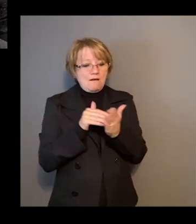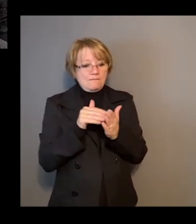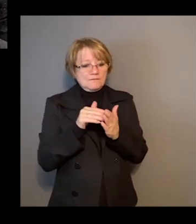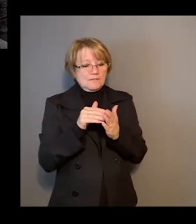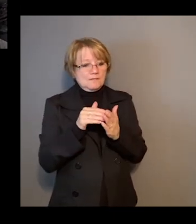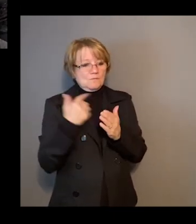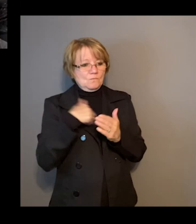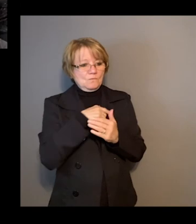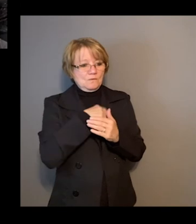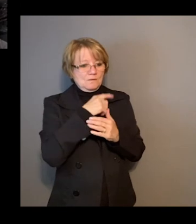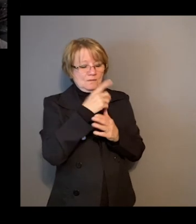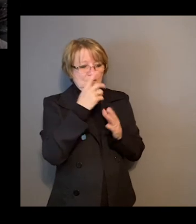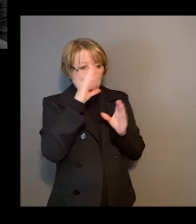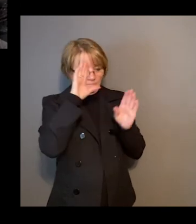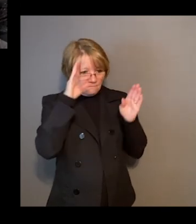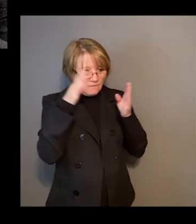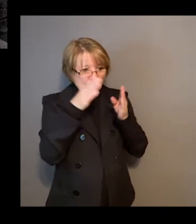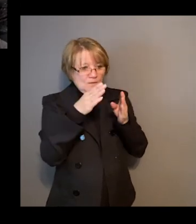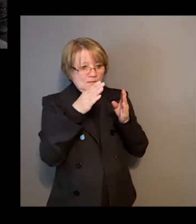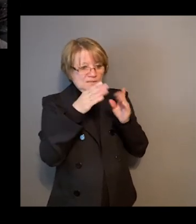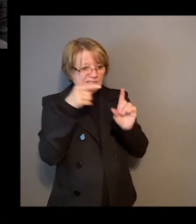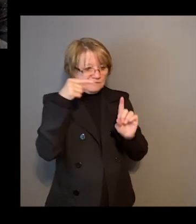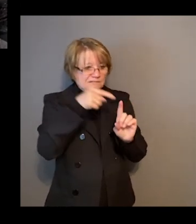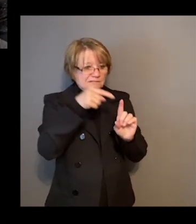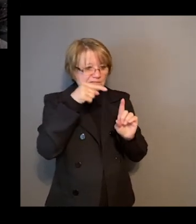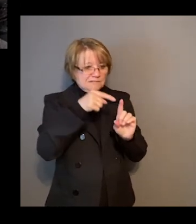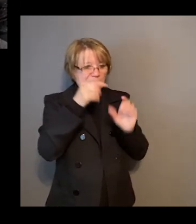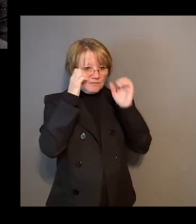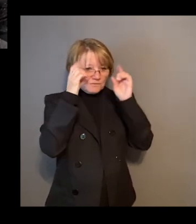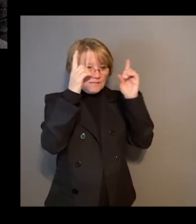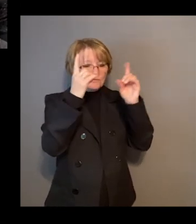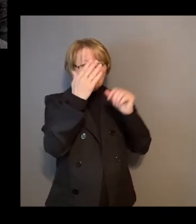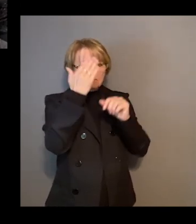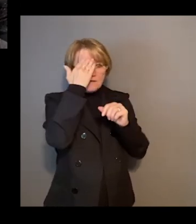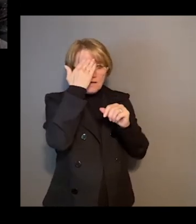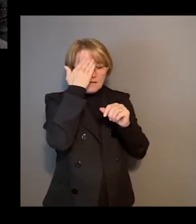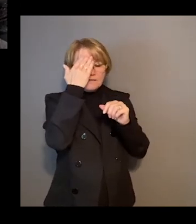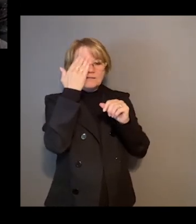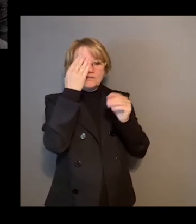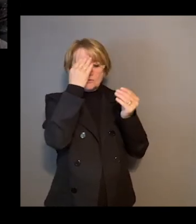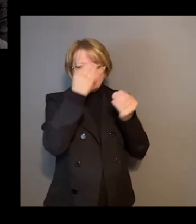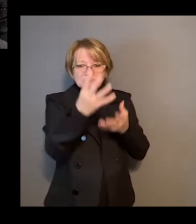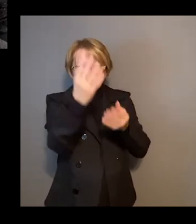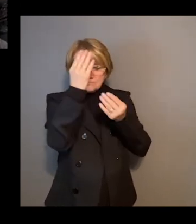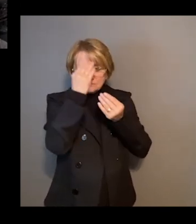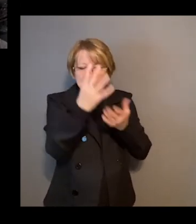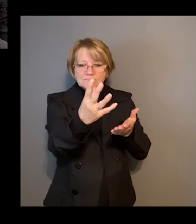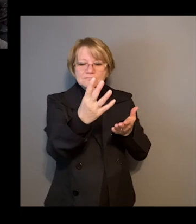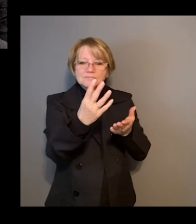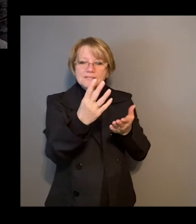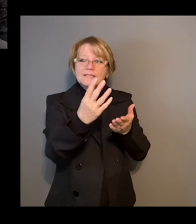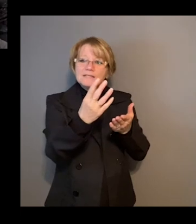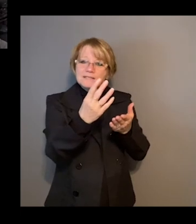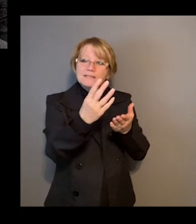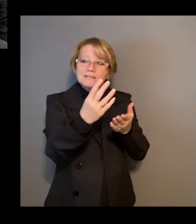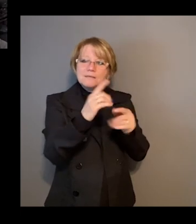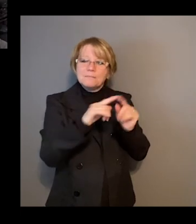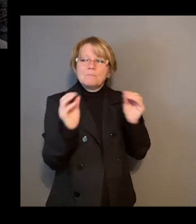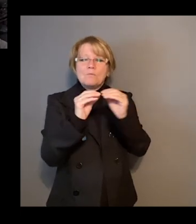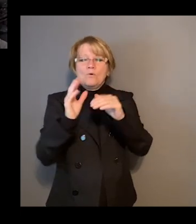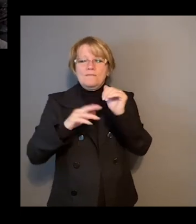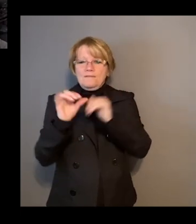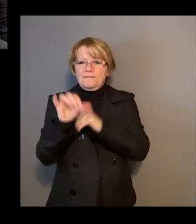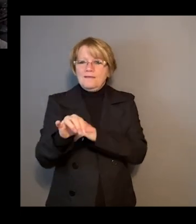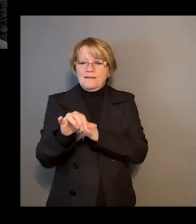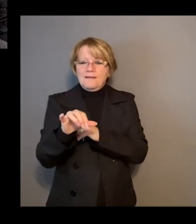know, education is about knowledge and transferring of information. It's beyond that, right? It's more than just knowledge. It's